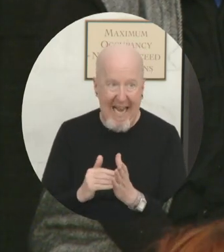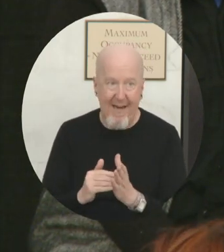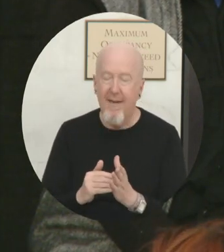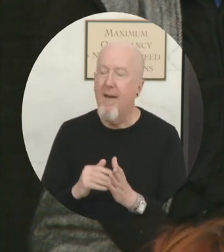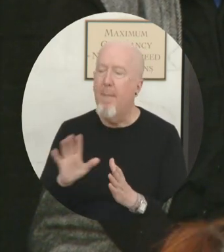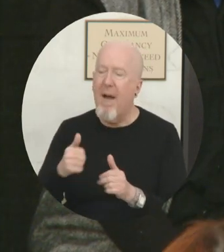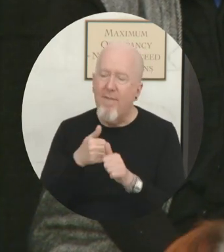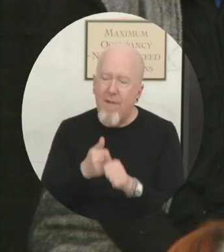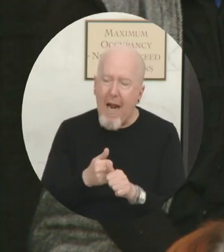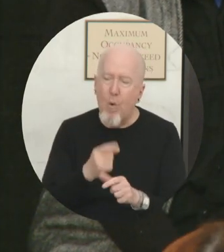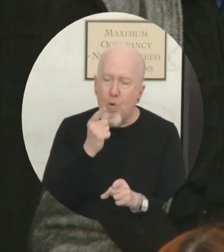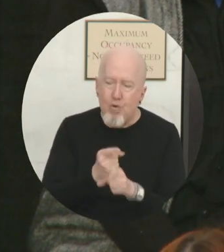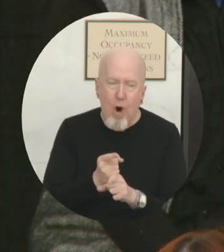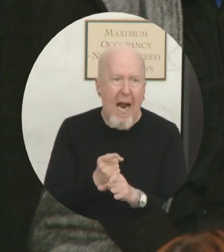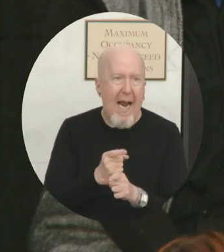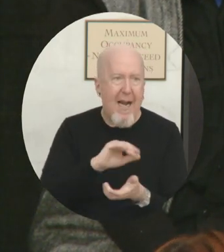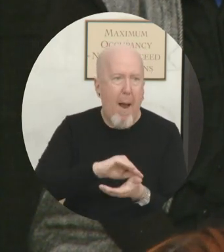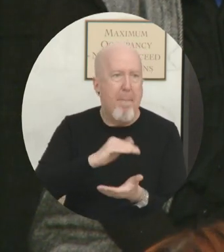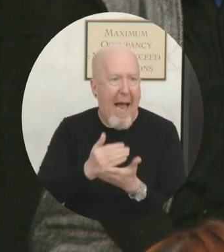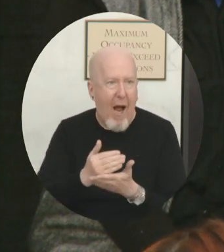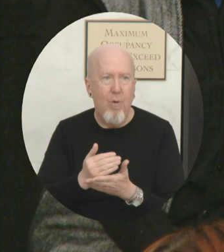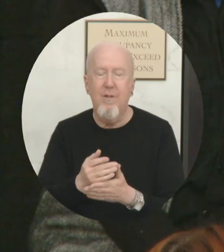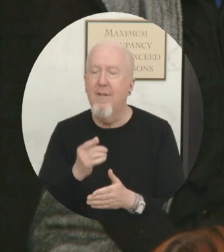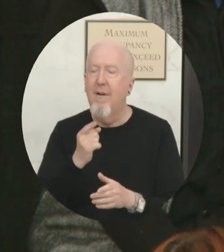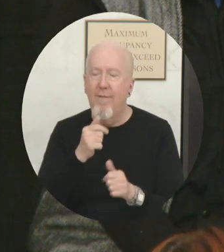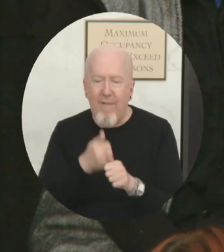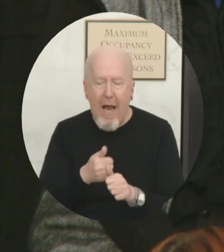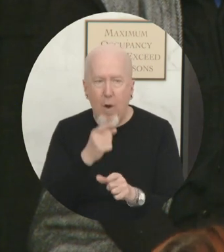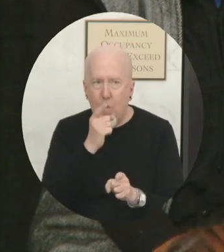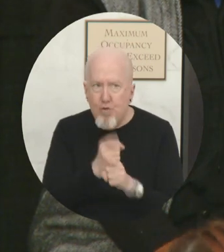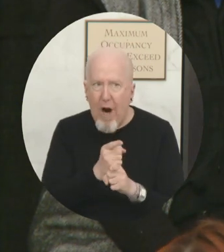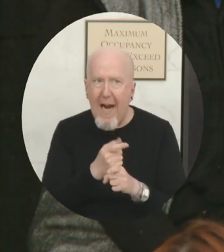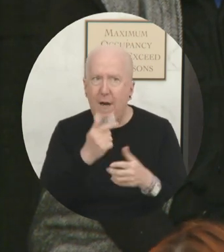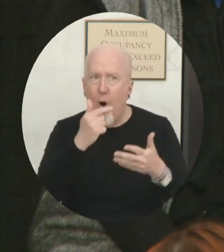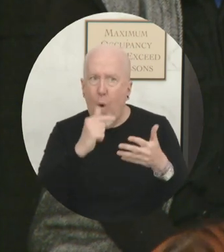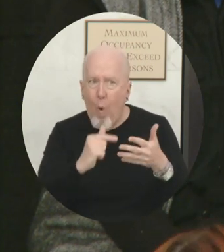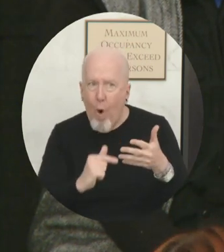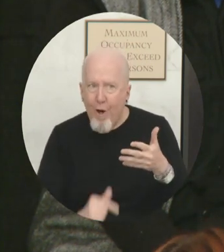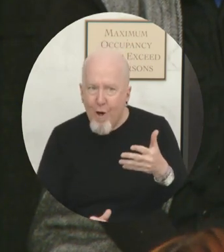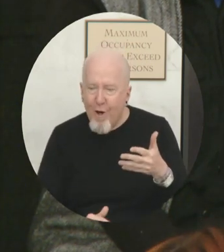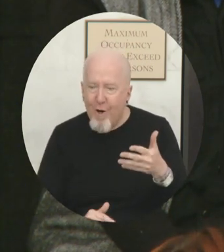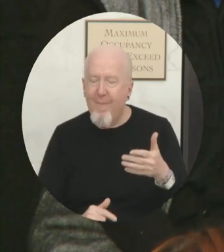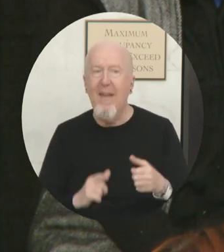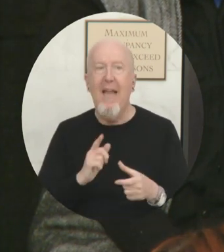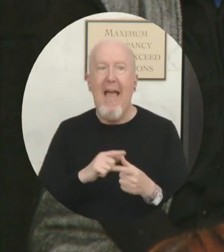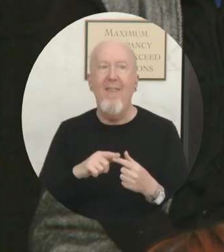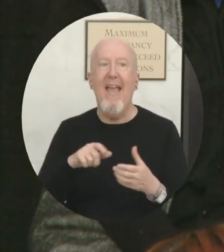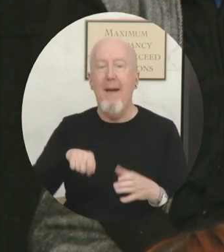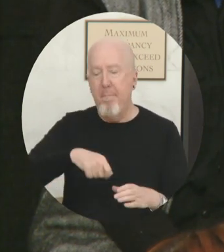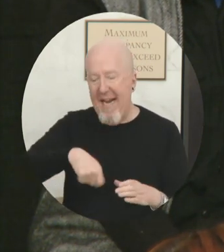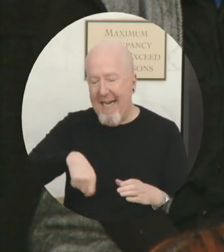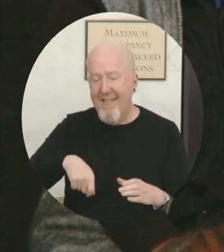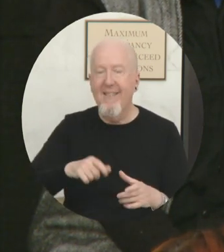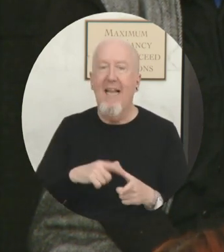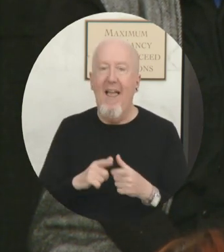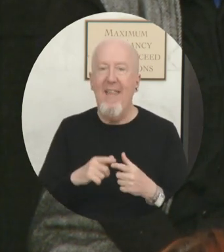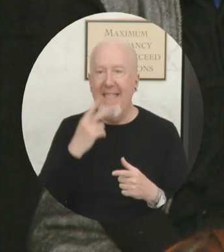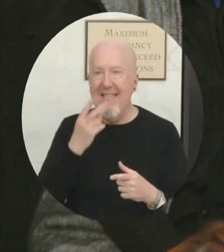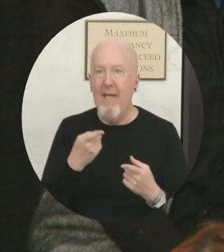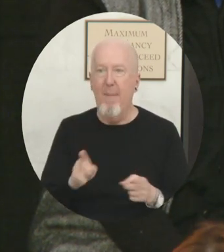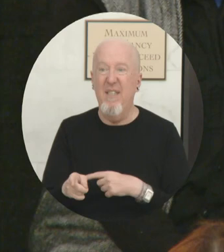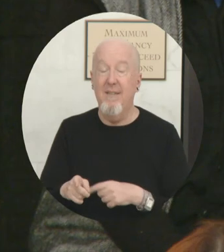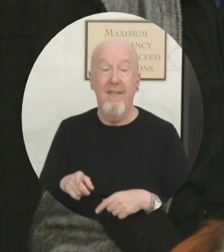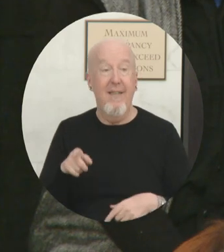proper portion, in the proper order, and mix it up together and see what happens. And they